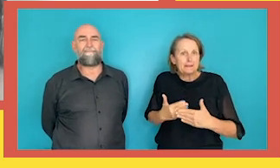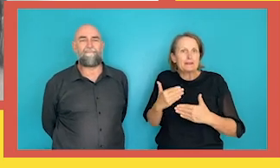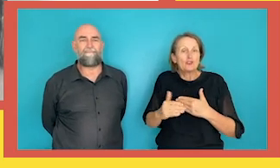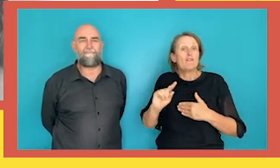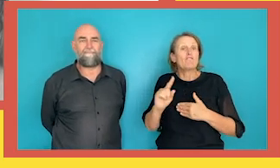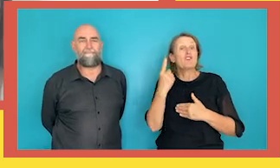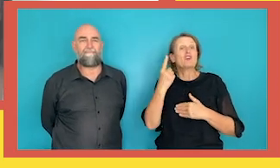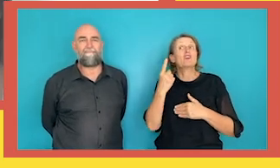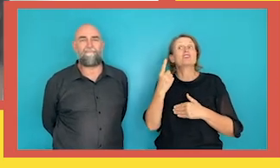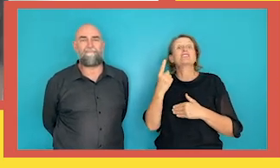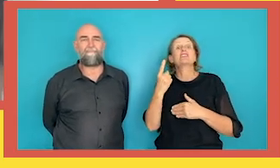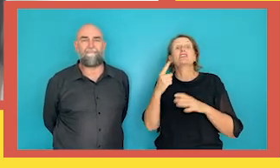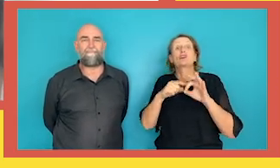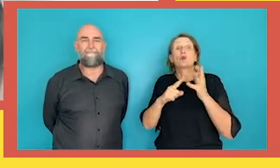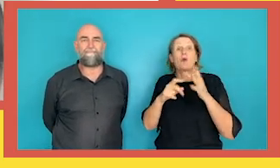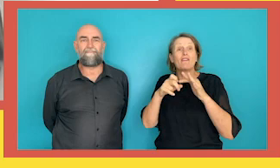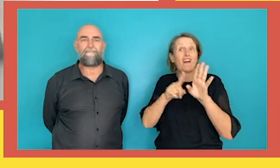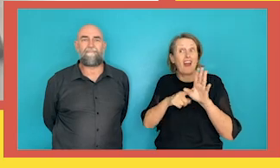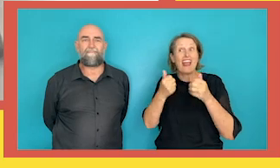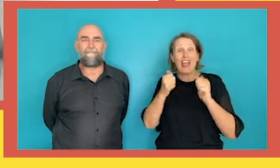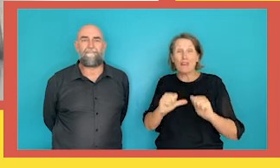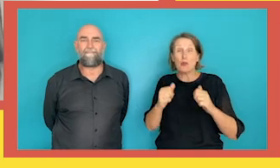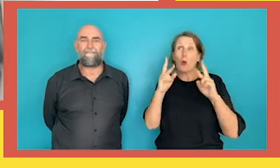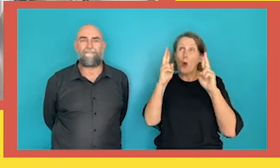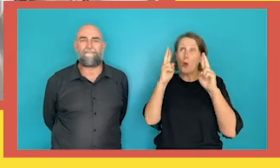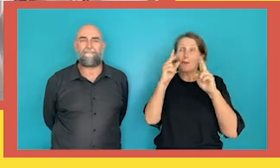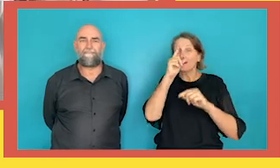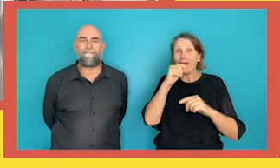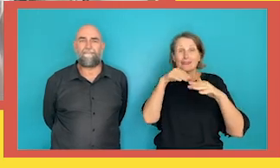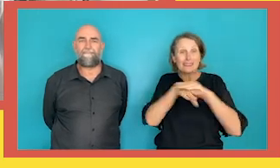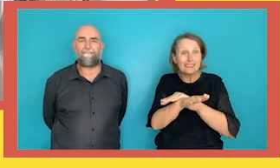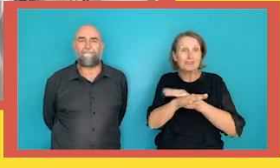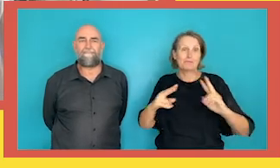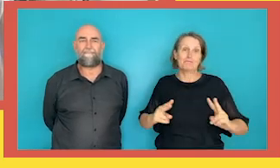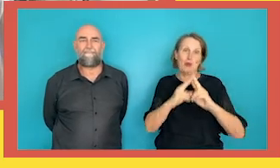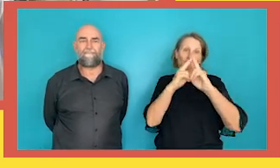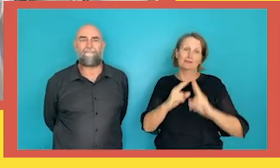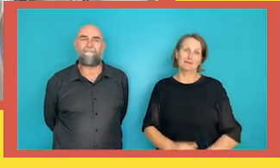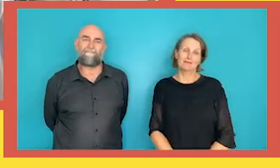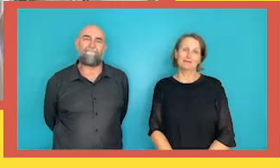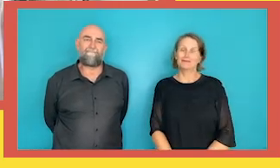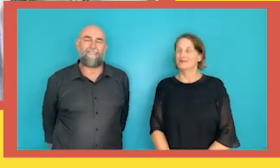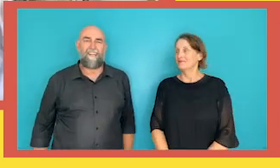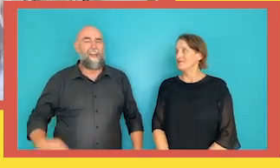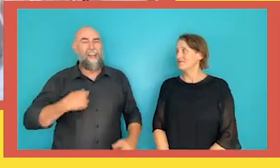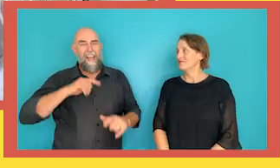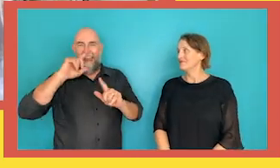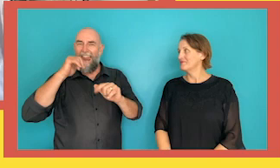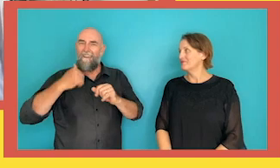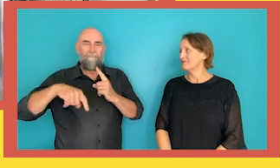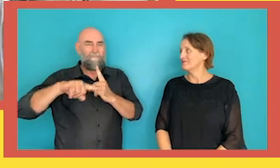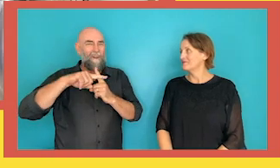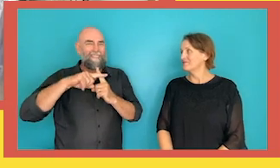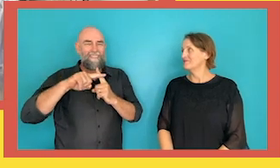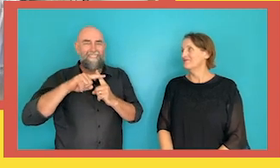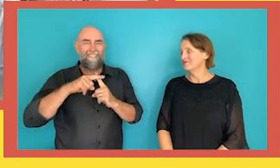qualify first, and then we're going to get to the big dance. Don't you love the positivity from, I think as our special guest